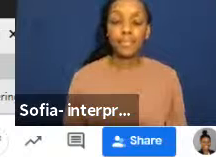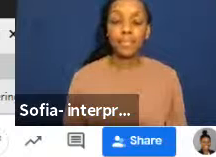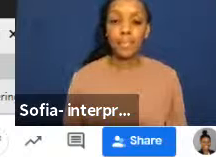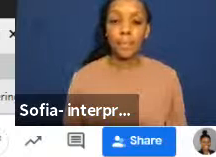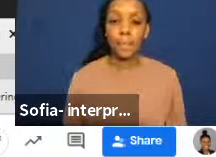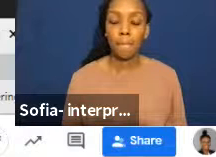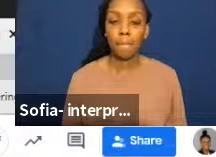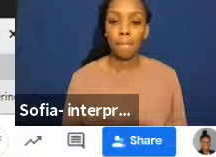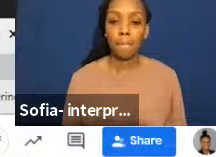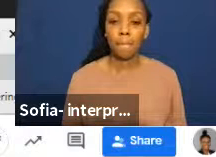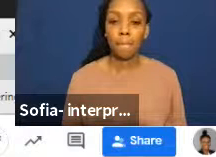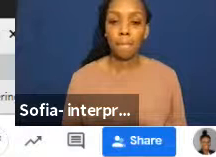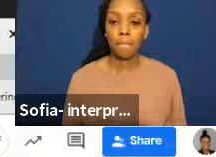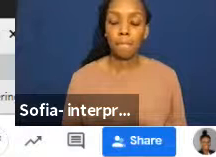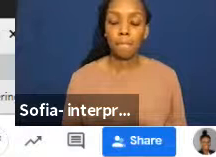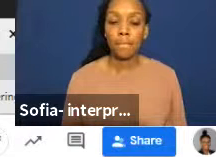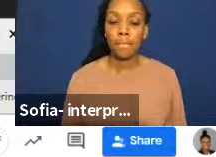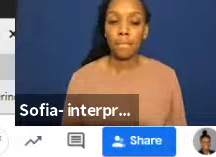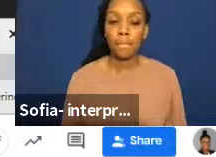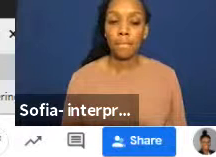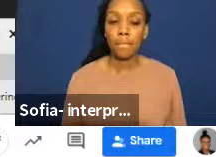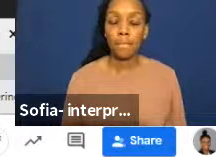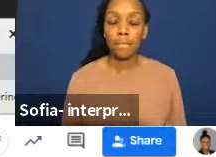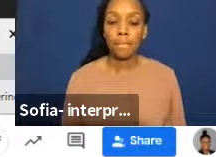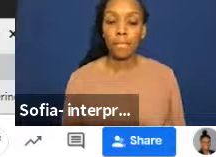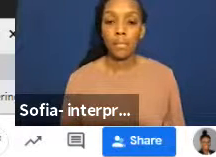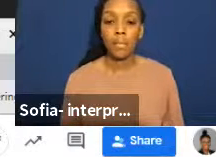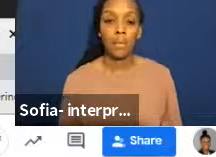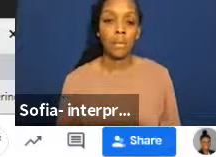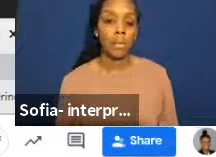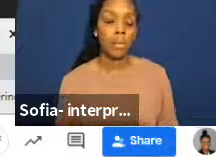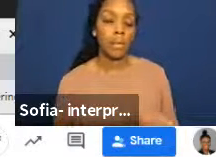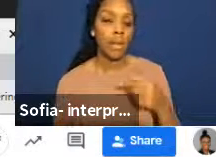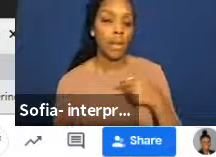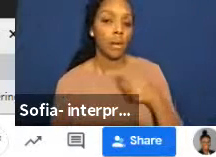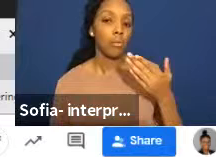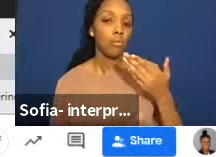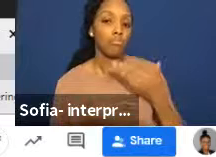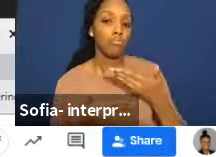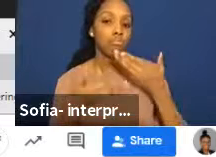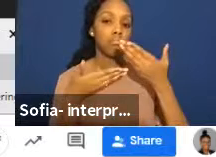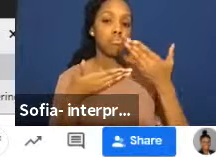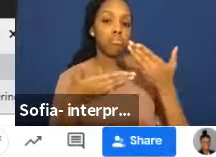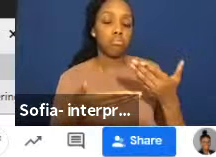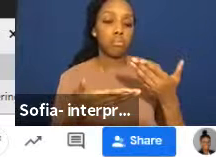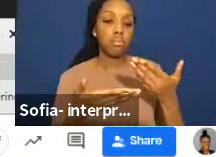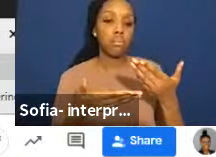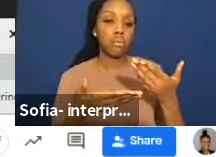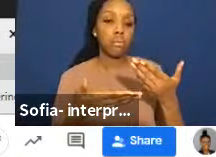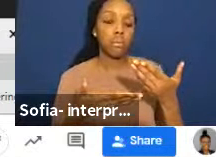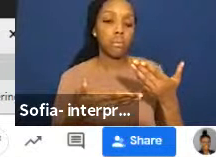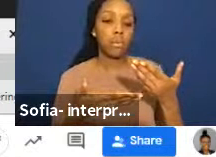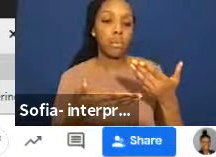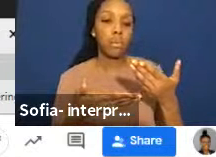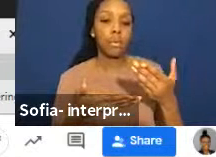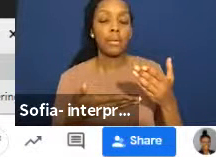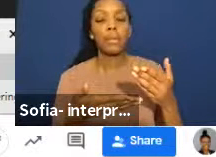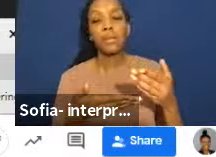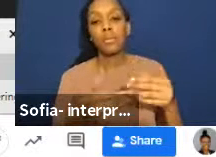So So we will, I was go just, ahead. yeah, I was gonna make a motion to move from previous question to voting.